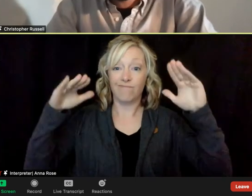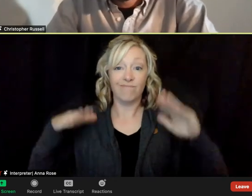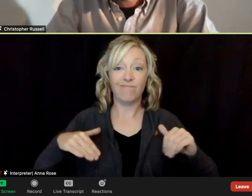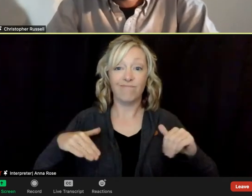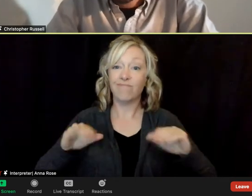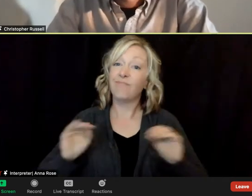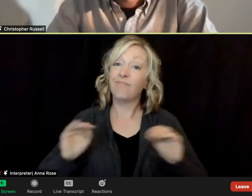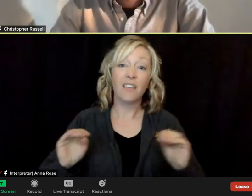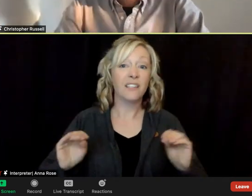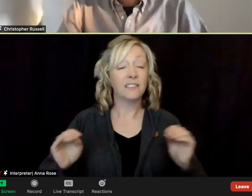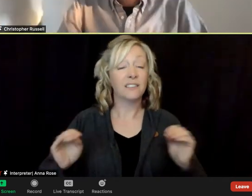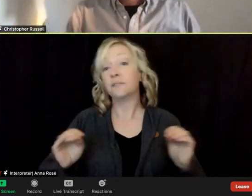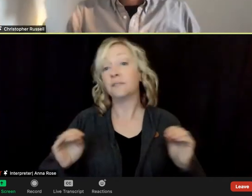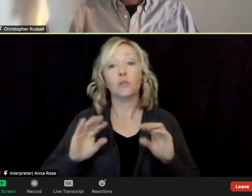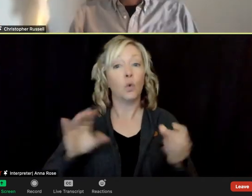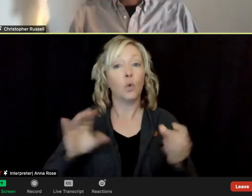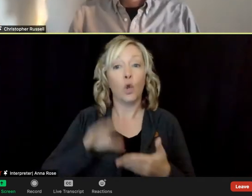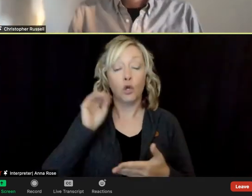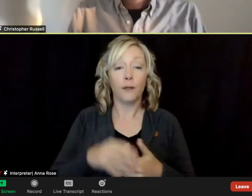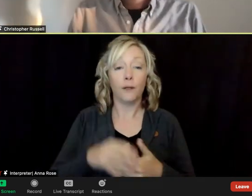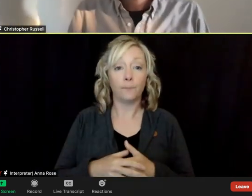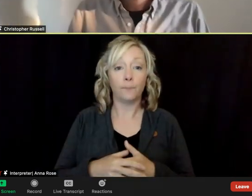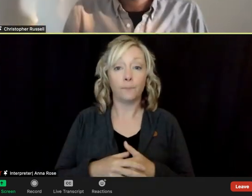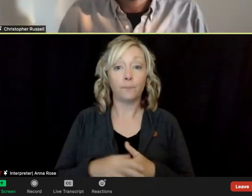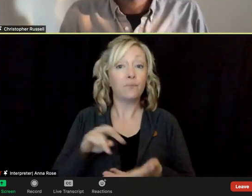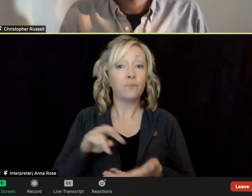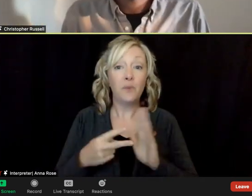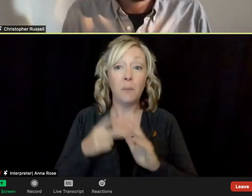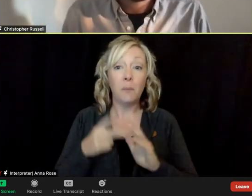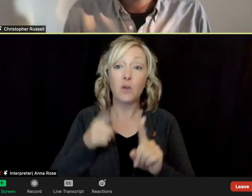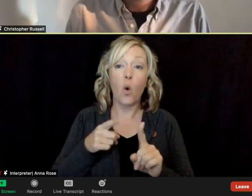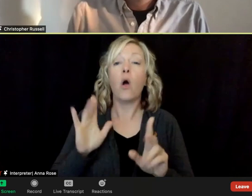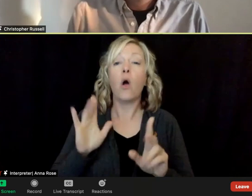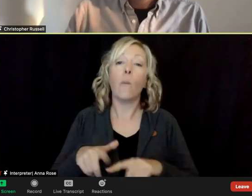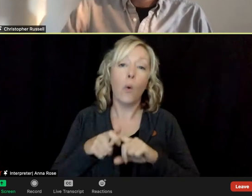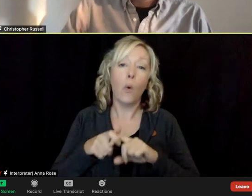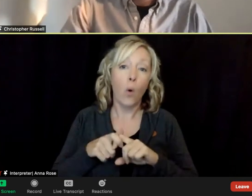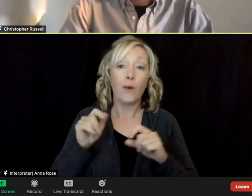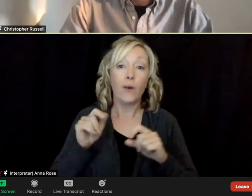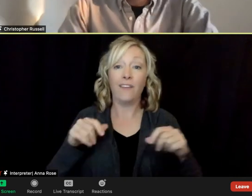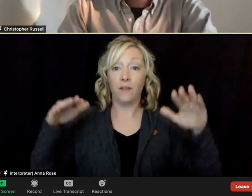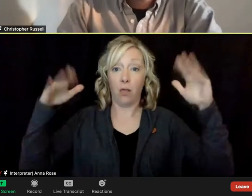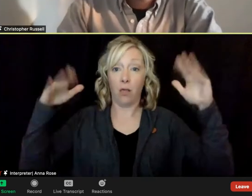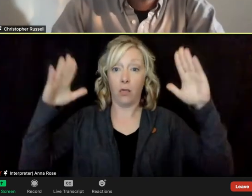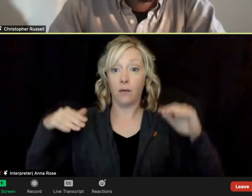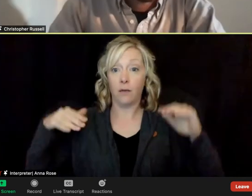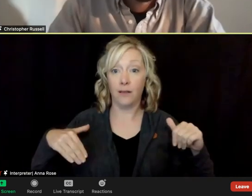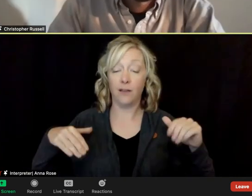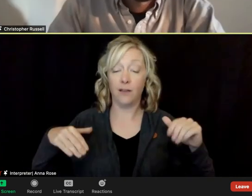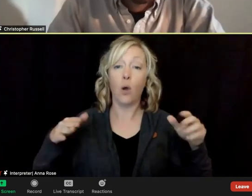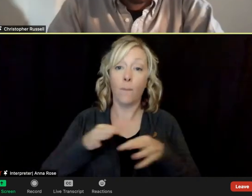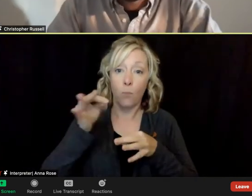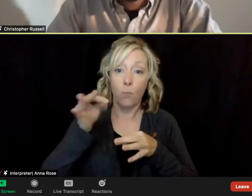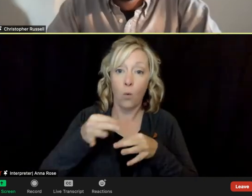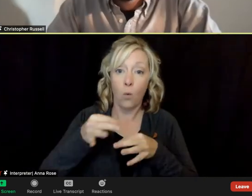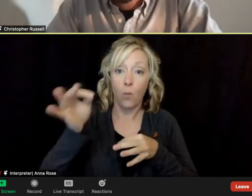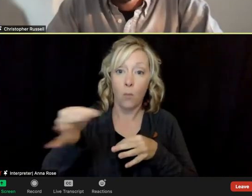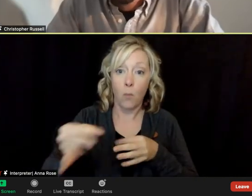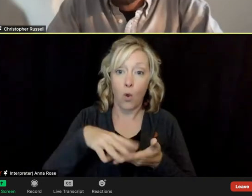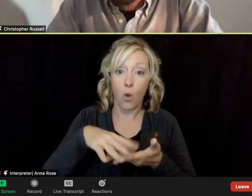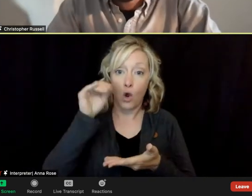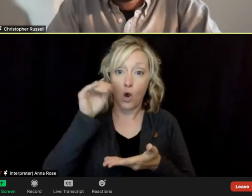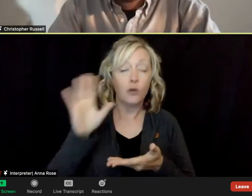So our goal is not to, come back later and postpone learning when a student is not in those states. Our goal